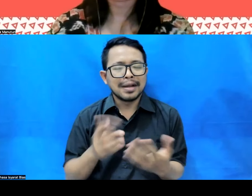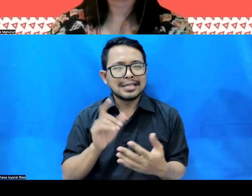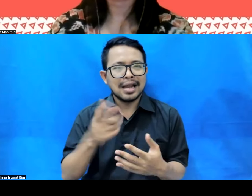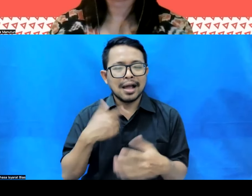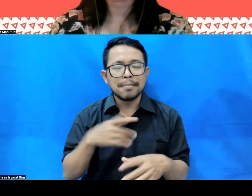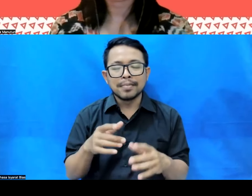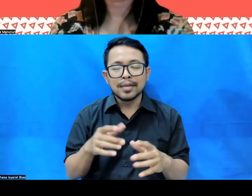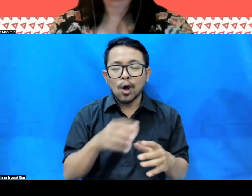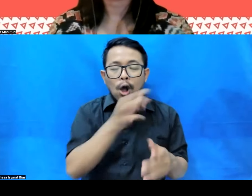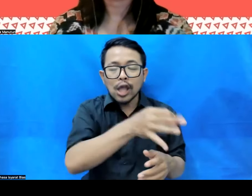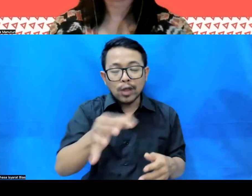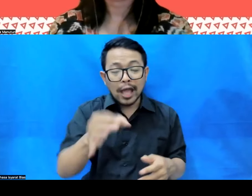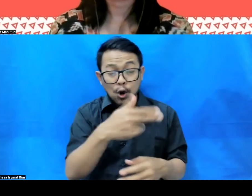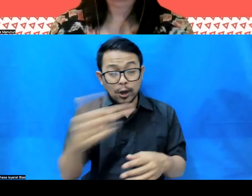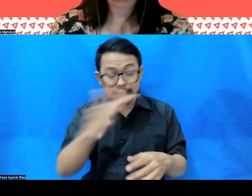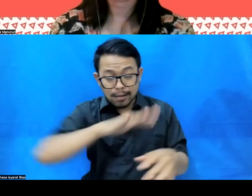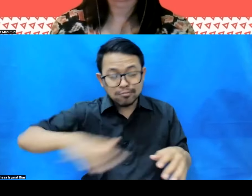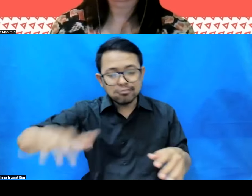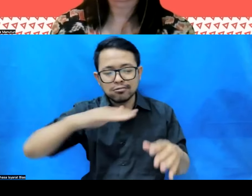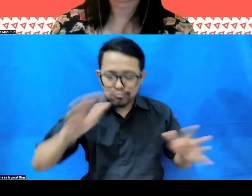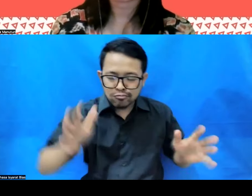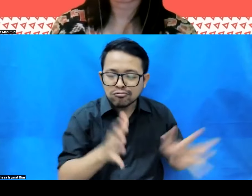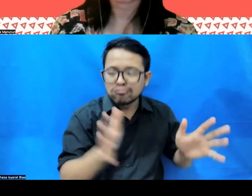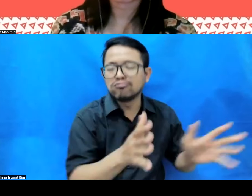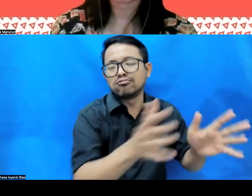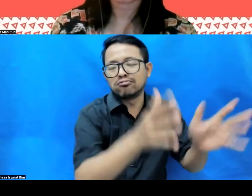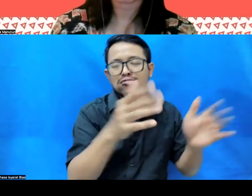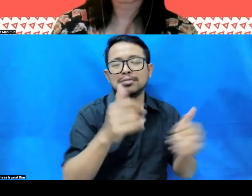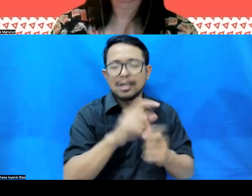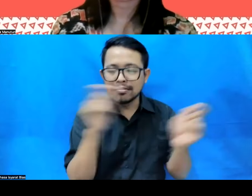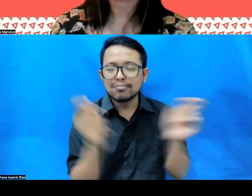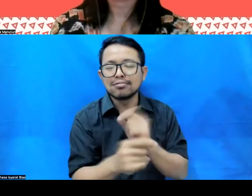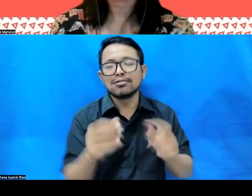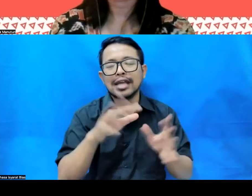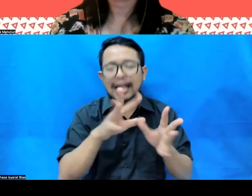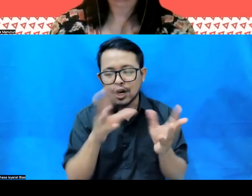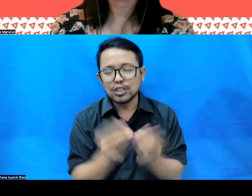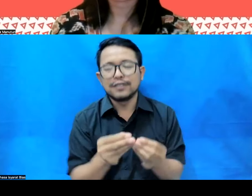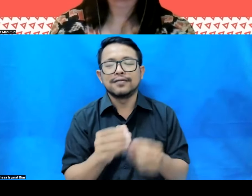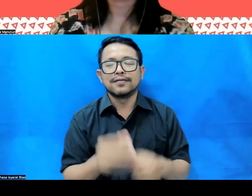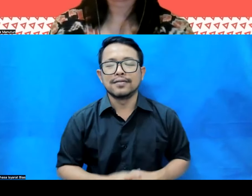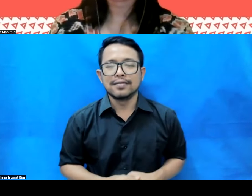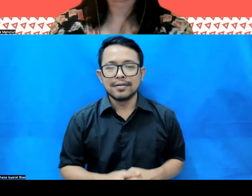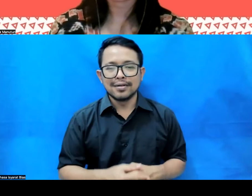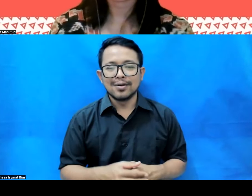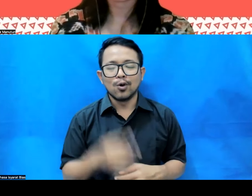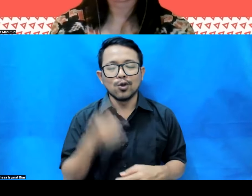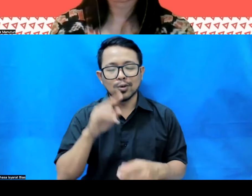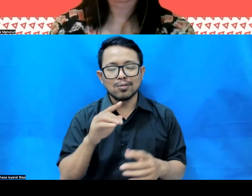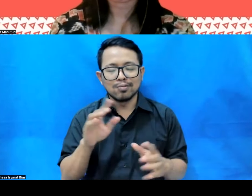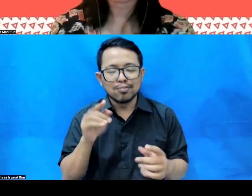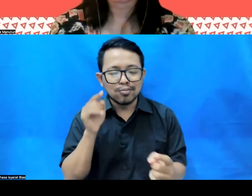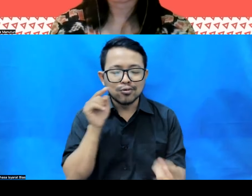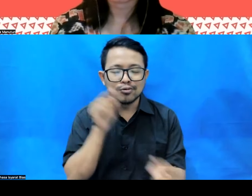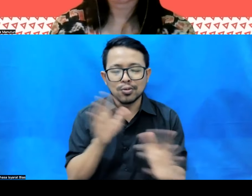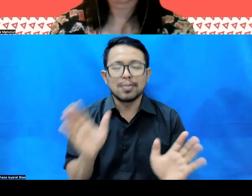more concrete issues as to how we can encourage and promote more cities to become more inclusive